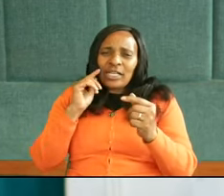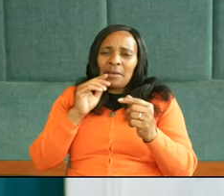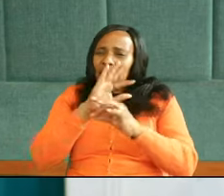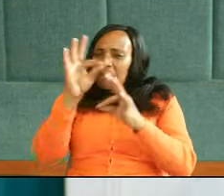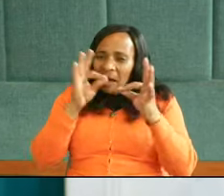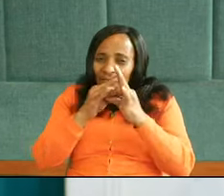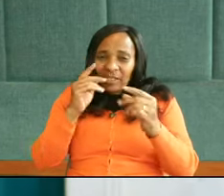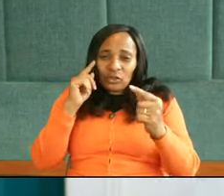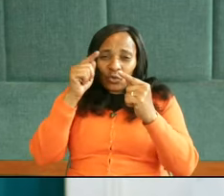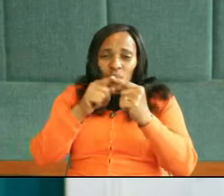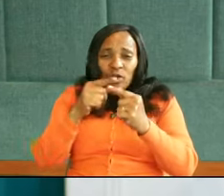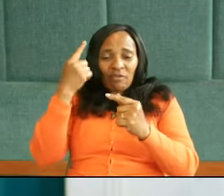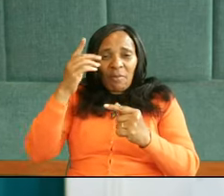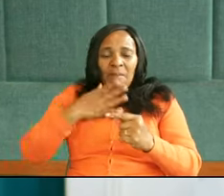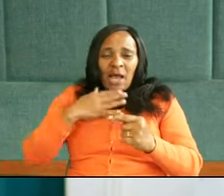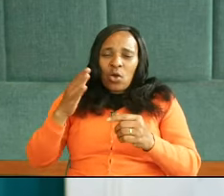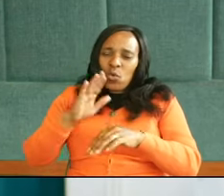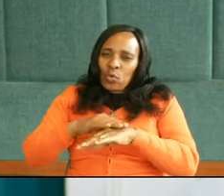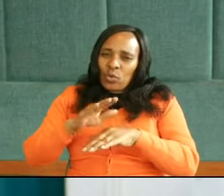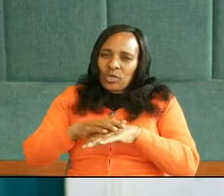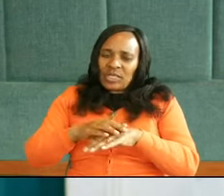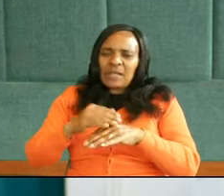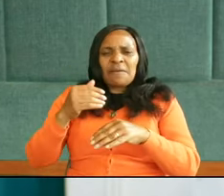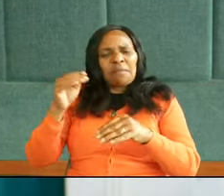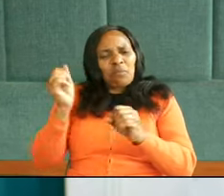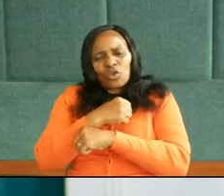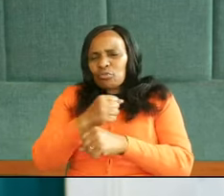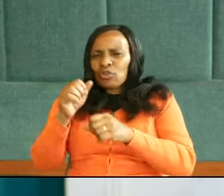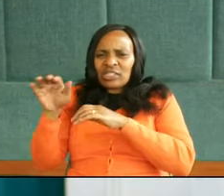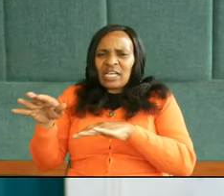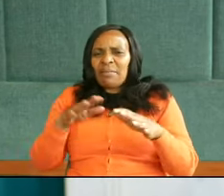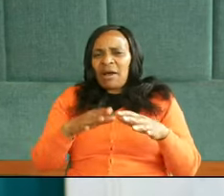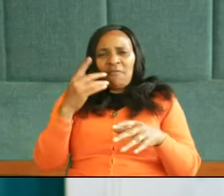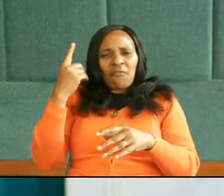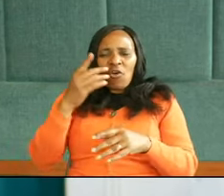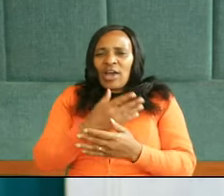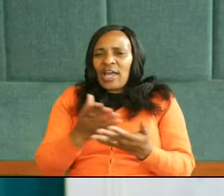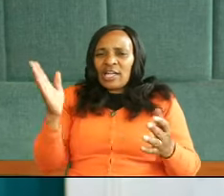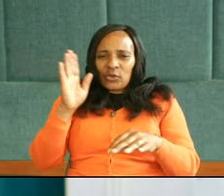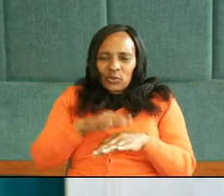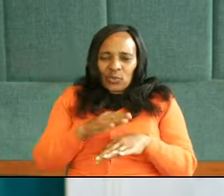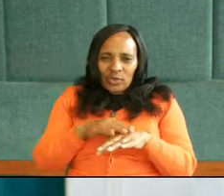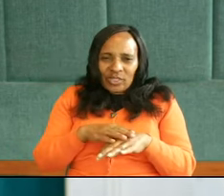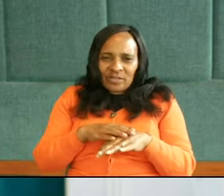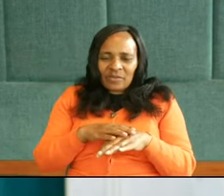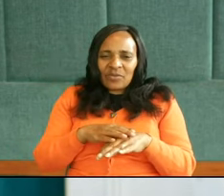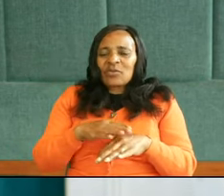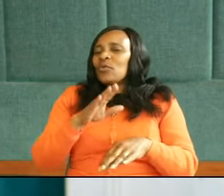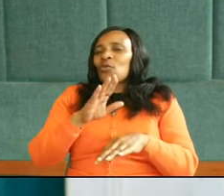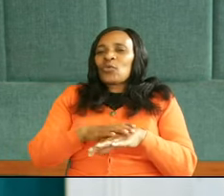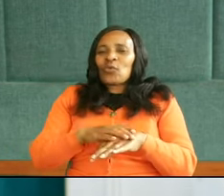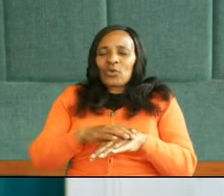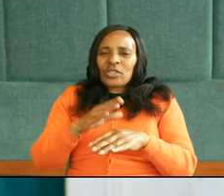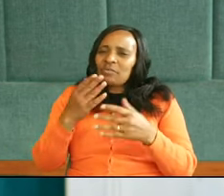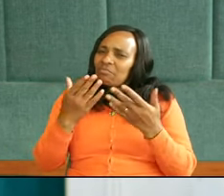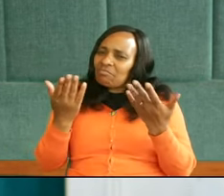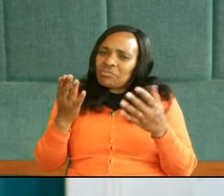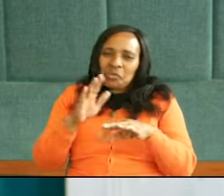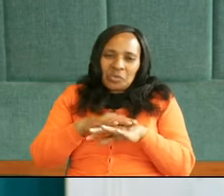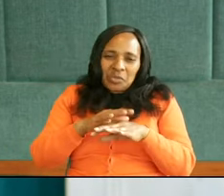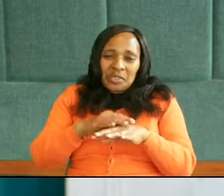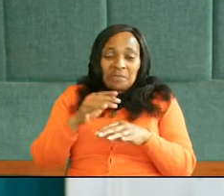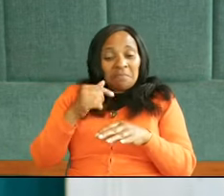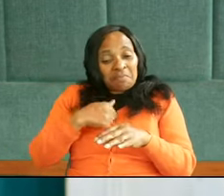is it for my good? I mean, I don't have to suffer for any good, you know? Good is good. I don't have to be